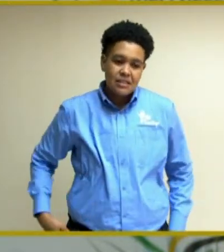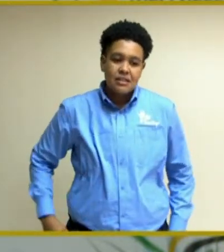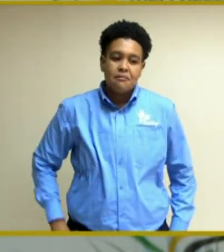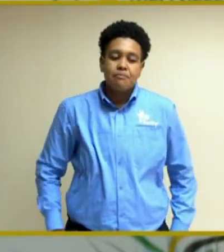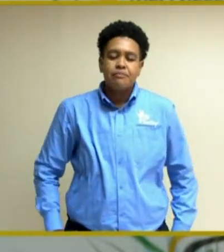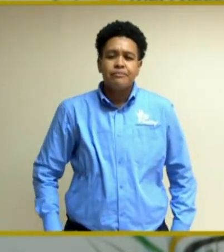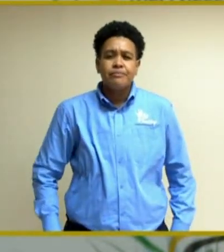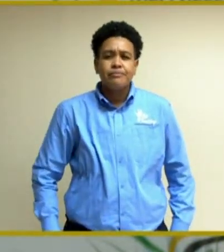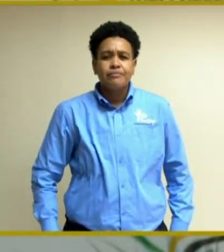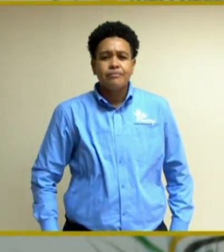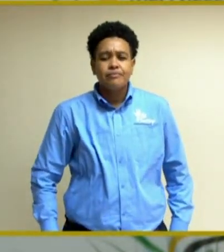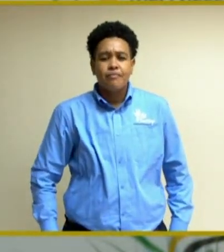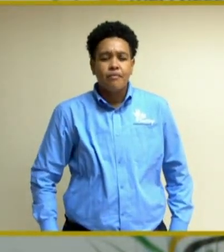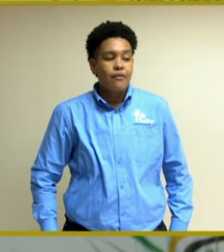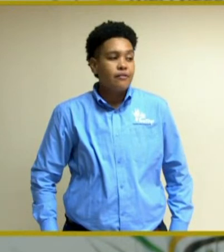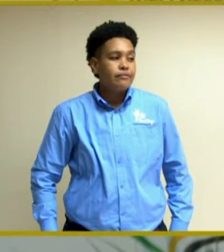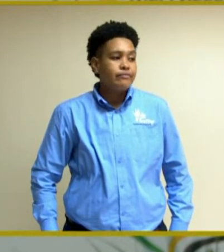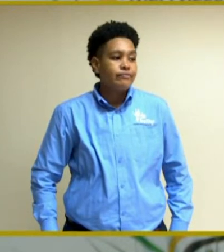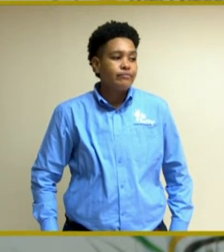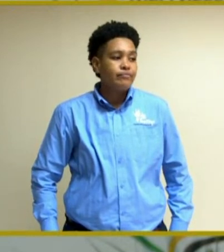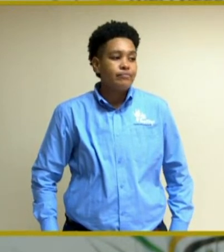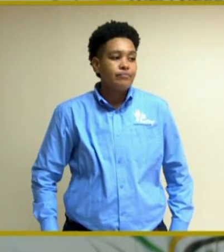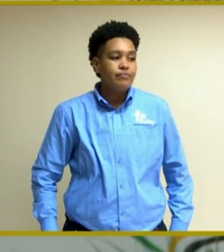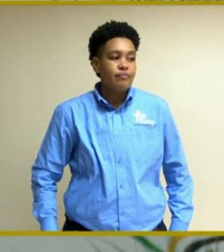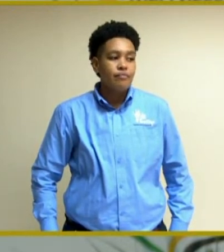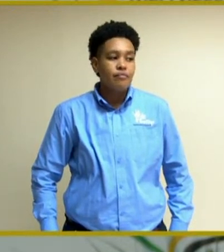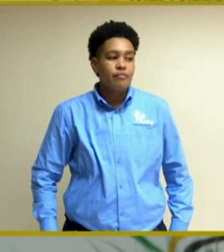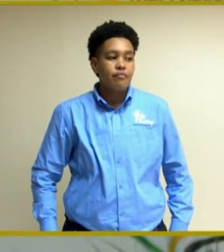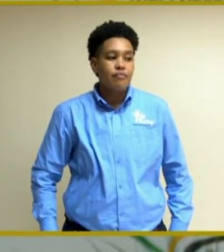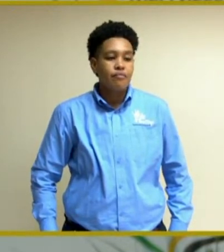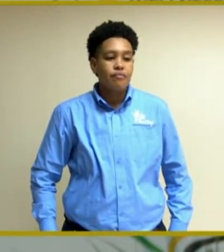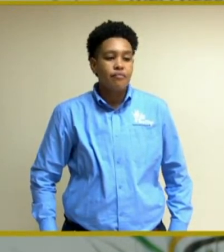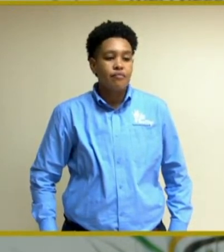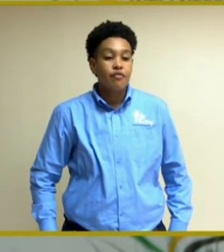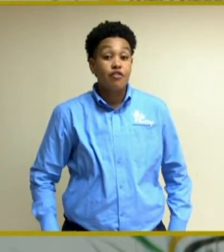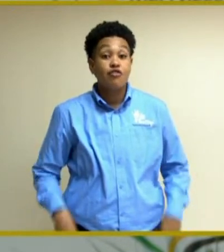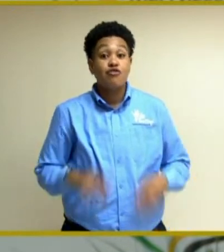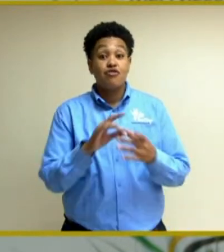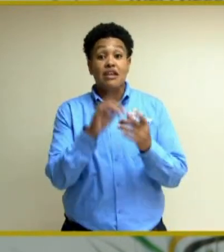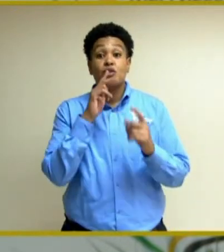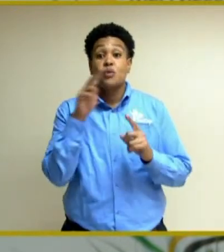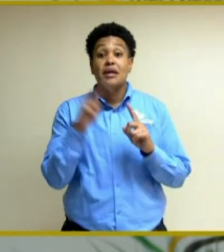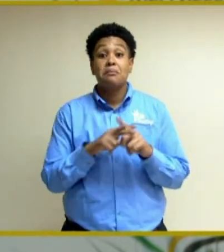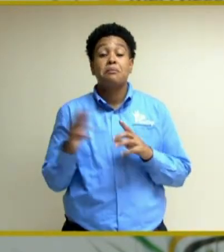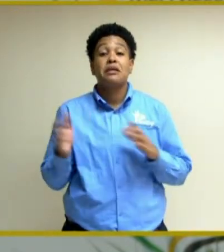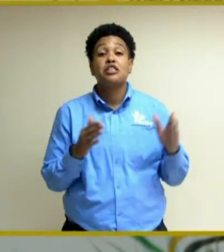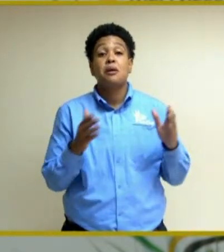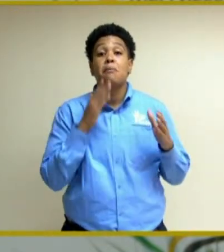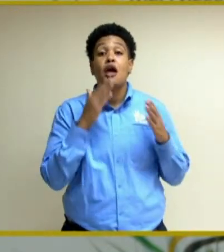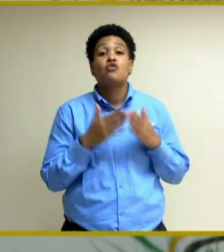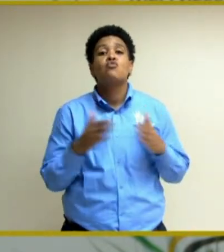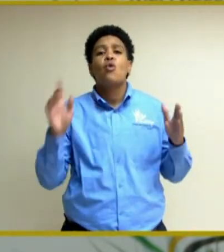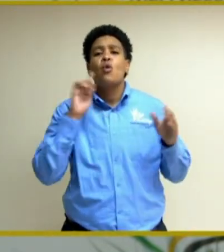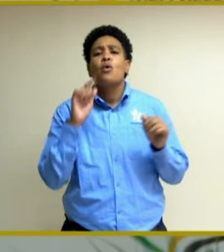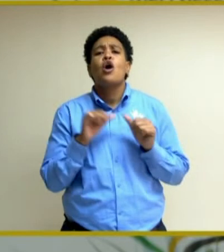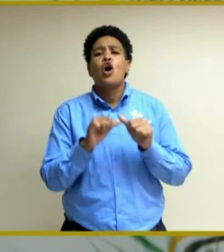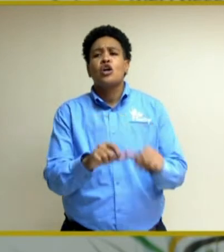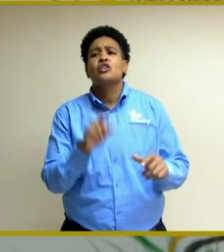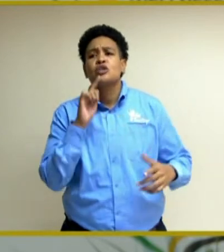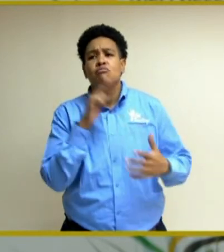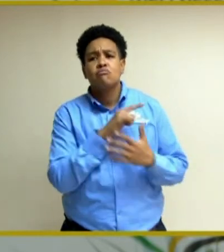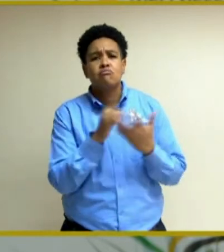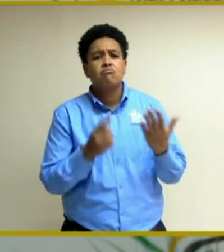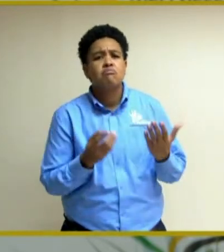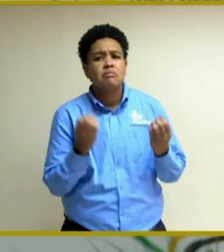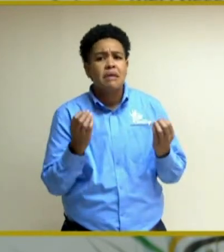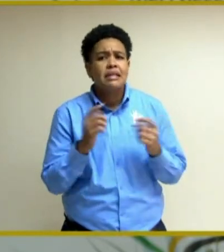In terms of the implementation plan, the rollout will continue, and there are a number of